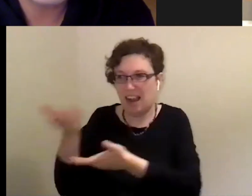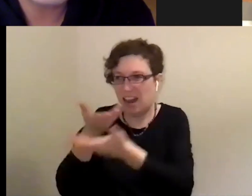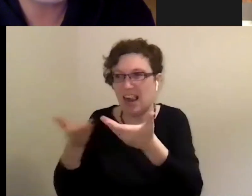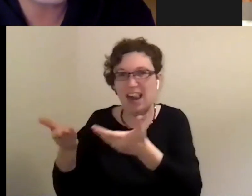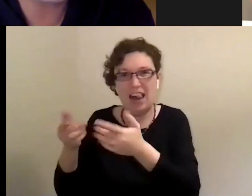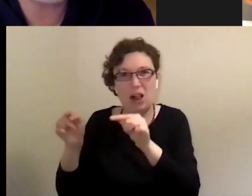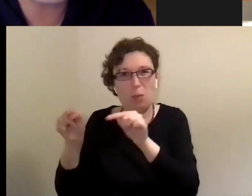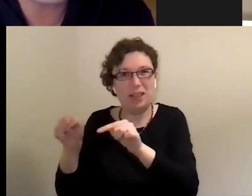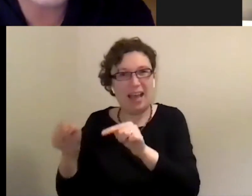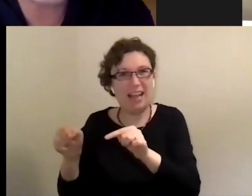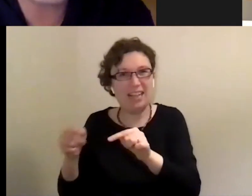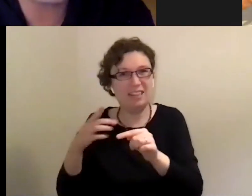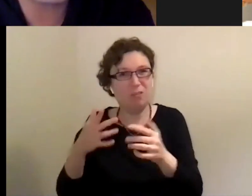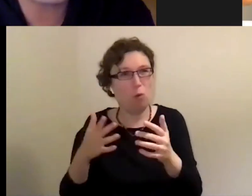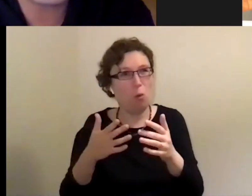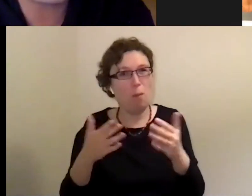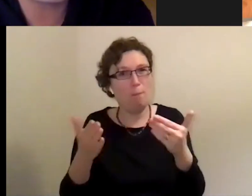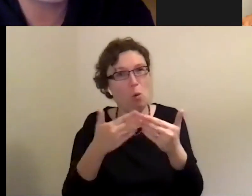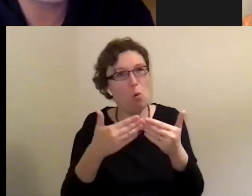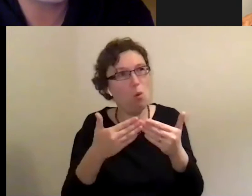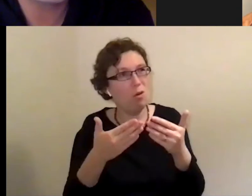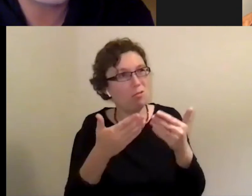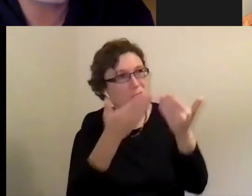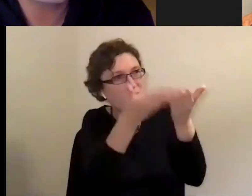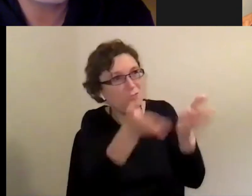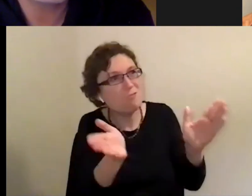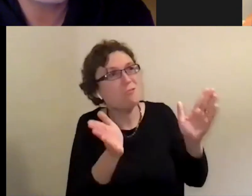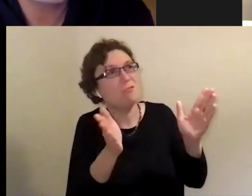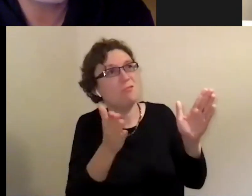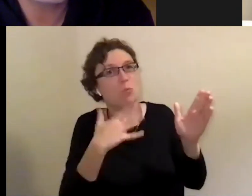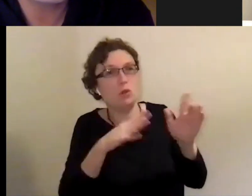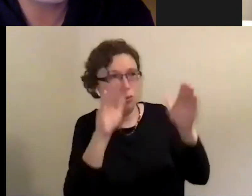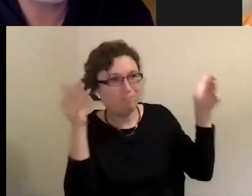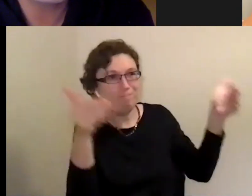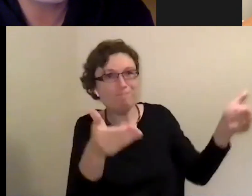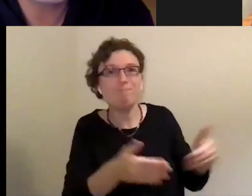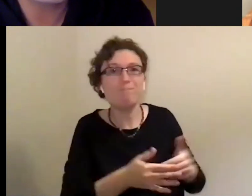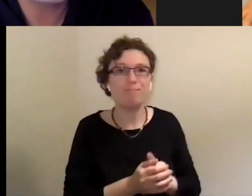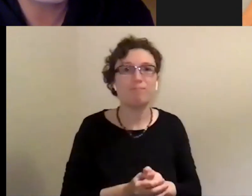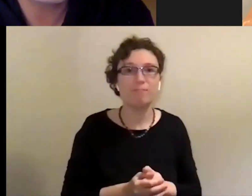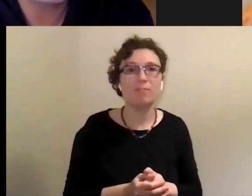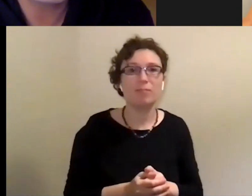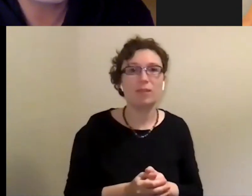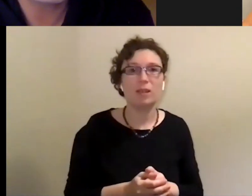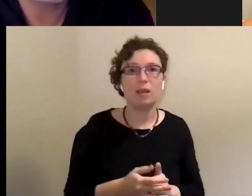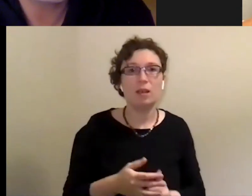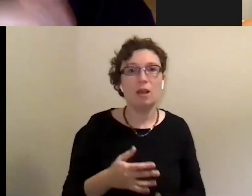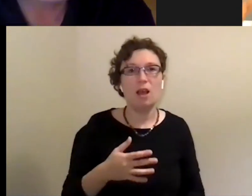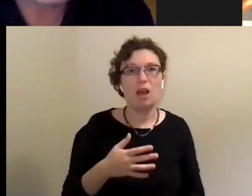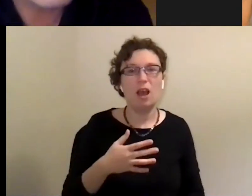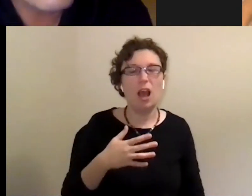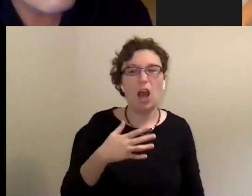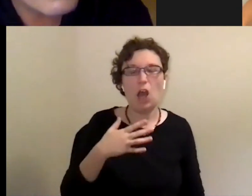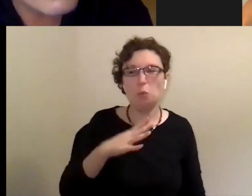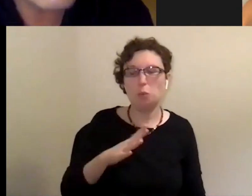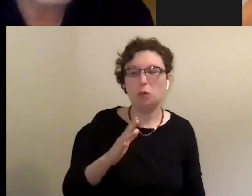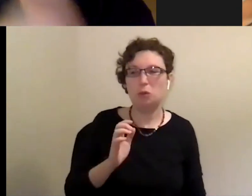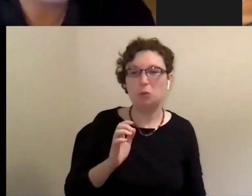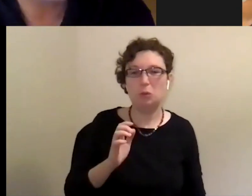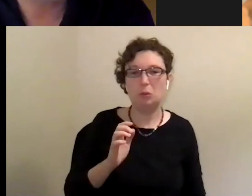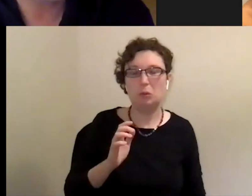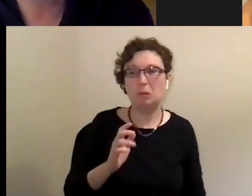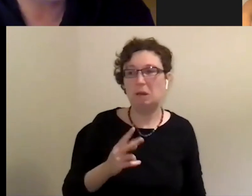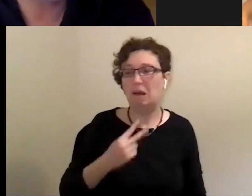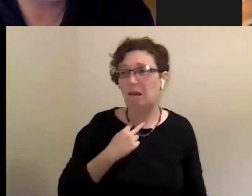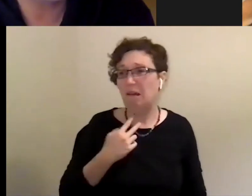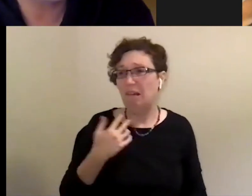in, I don't have time to say, oh, but that person was my best friend, so I'm going to devote this day to try